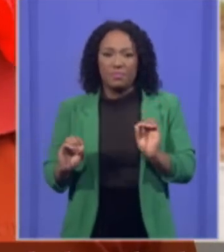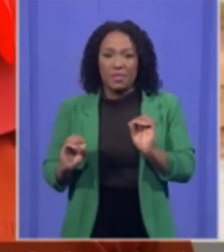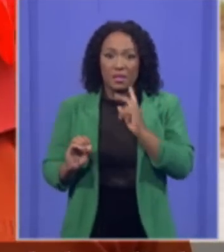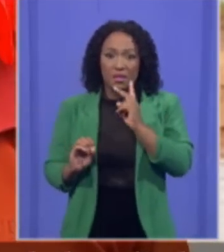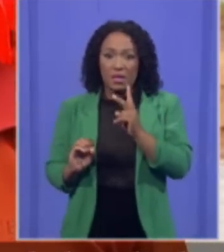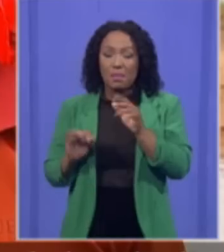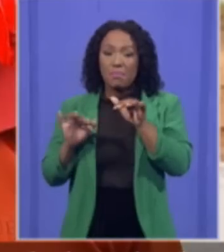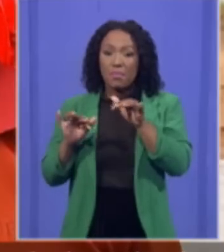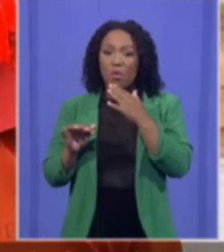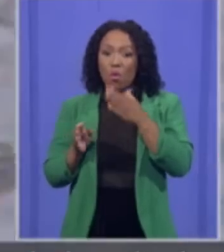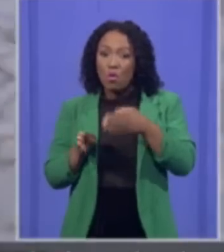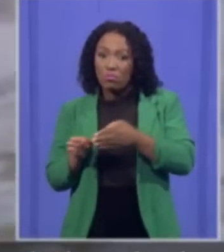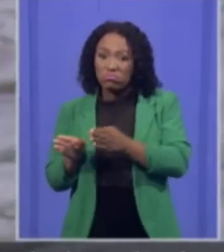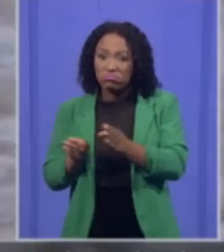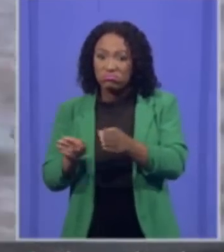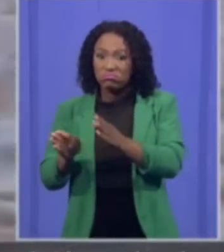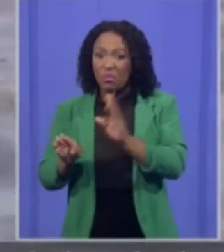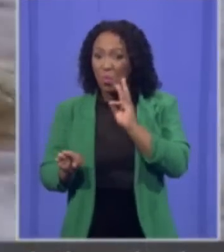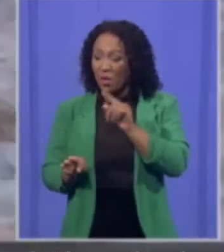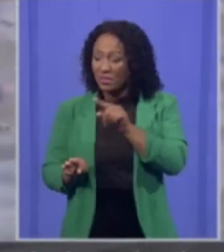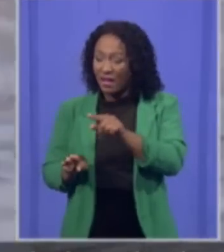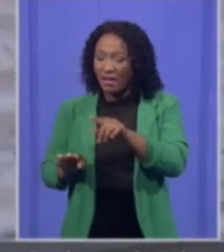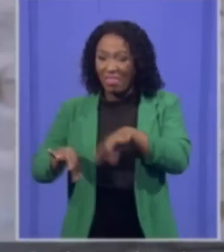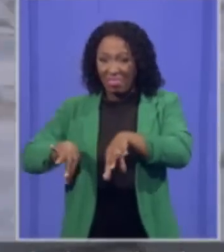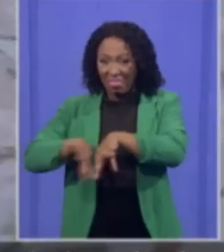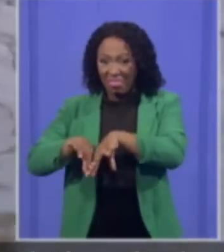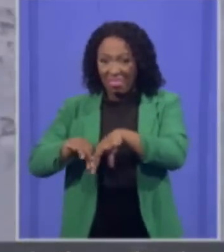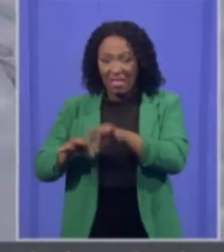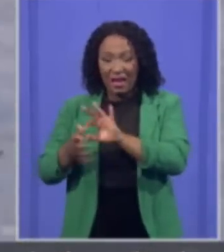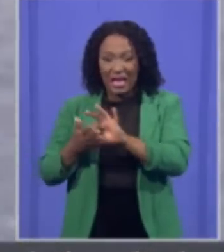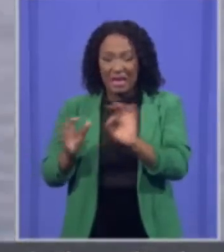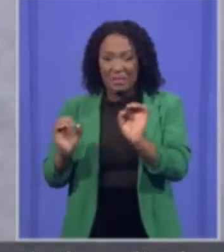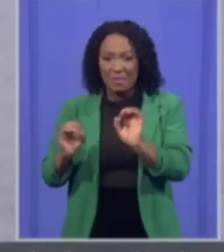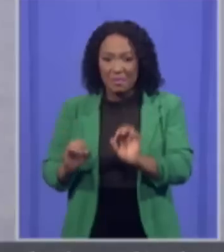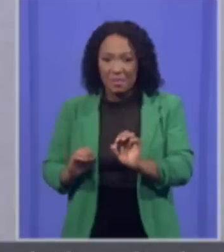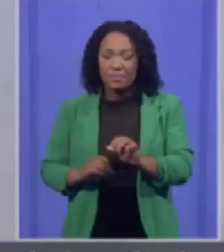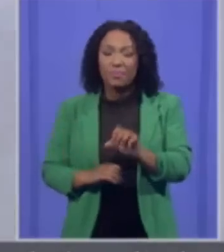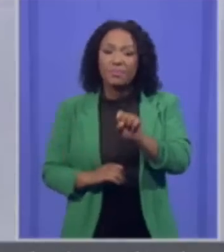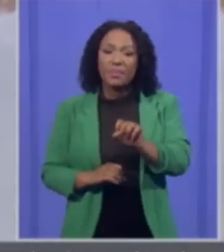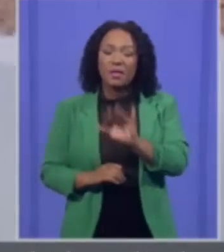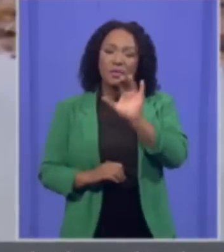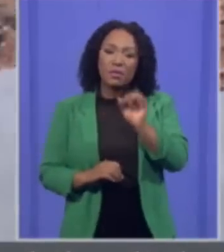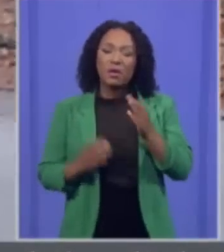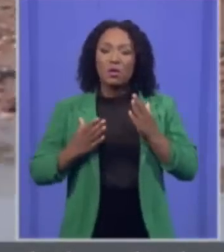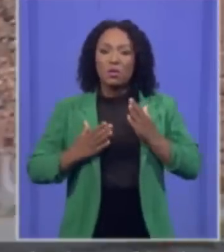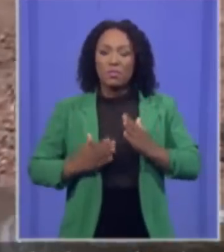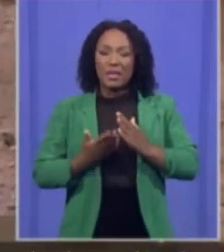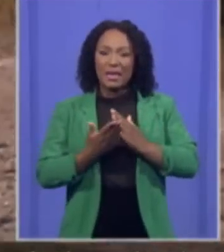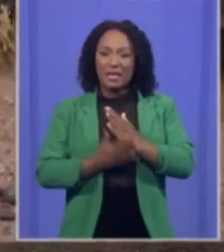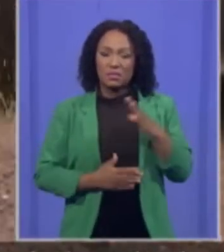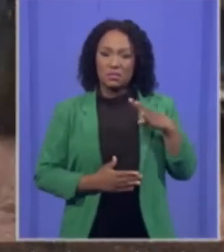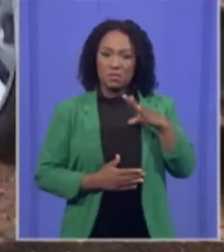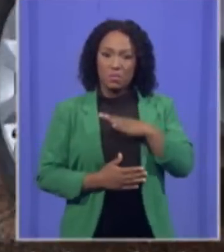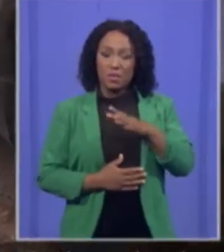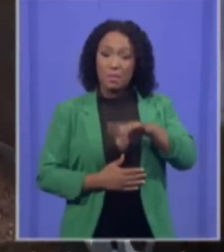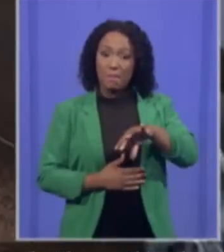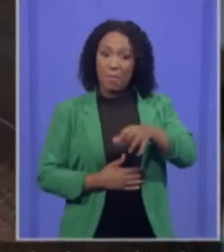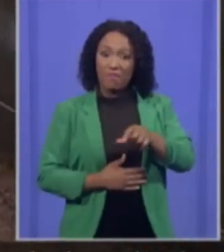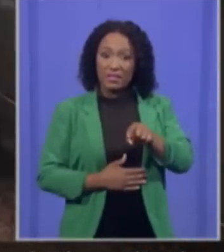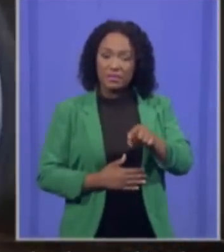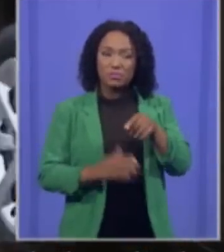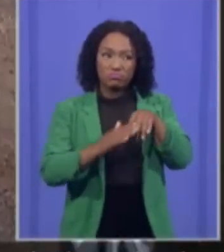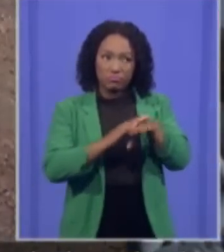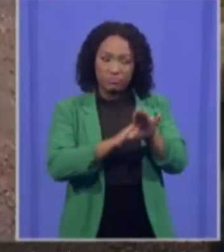noka, ene ke matšhila. Go sa le bjalo, Khomišene ya Ditokelo tša Botho ka profenseng e rulagantše go ya kgorontsheko e le go